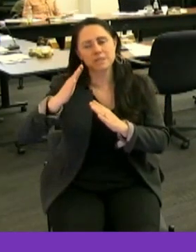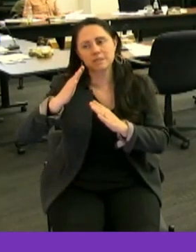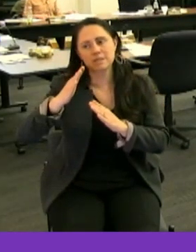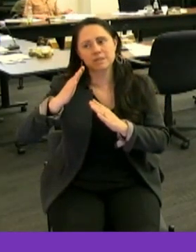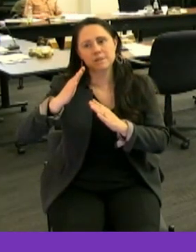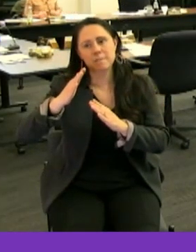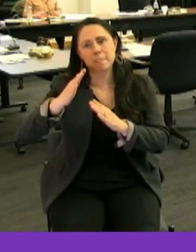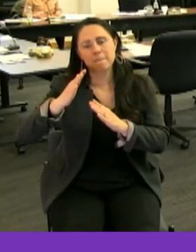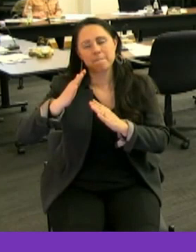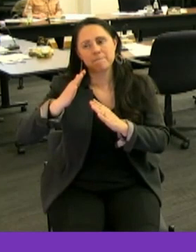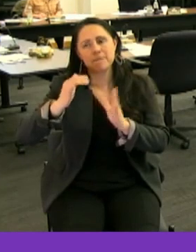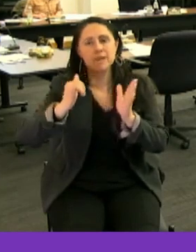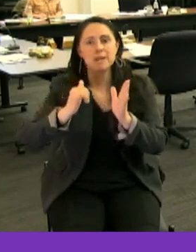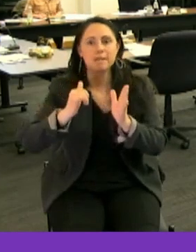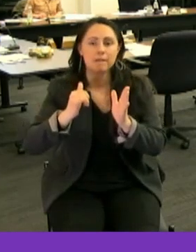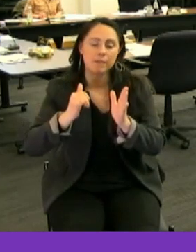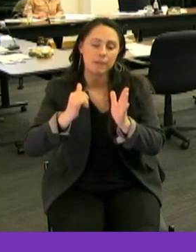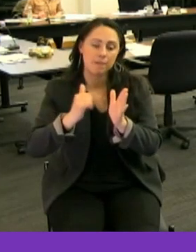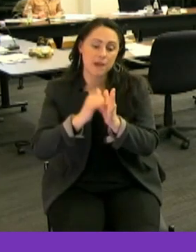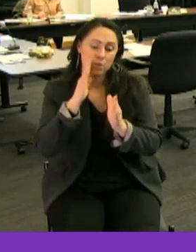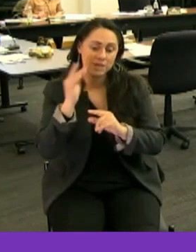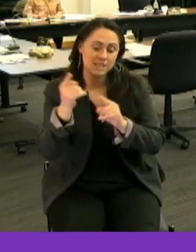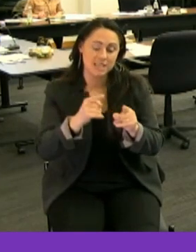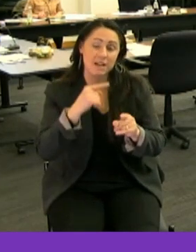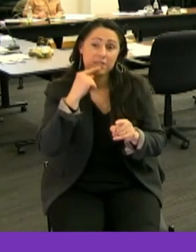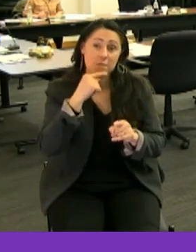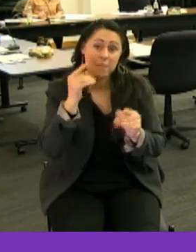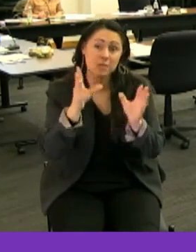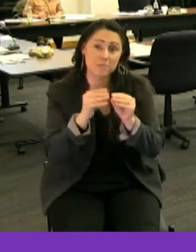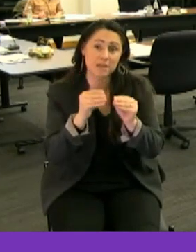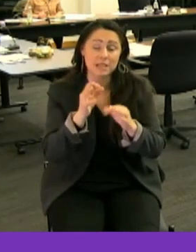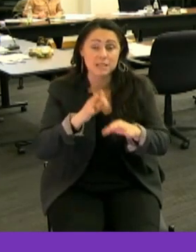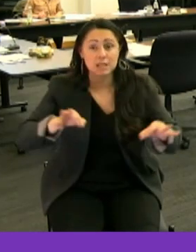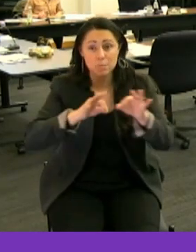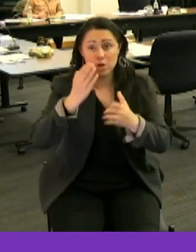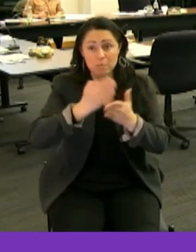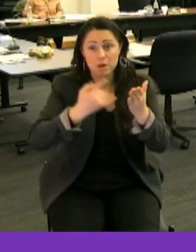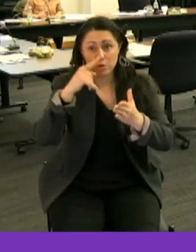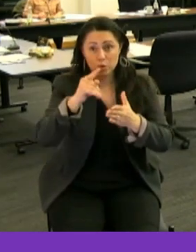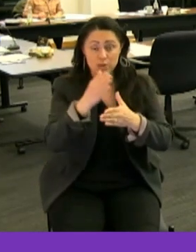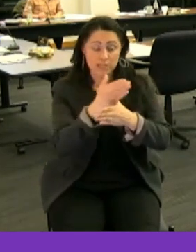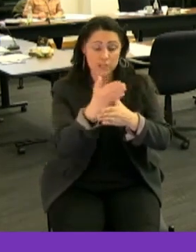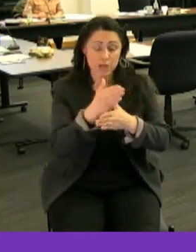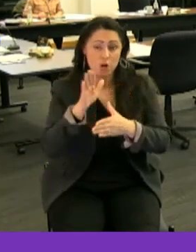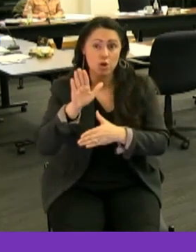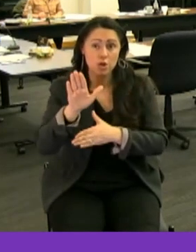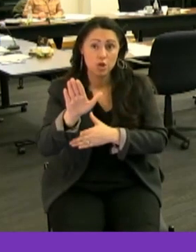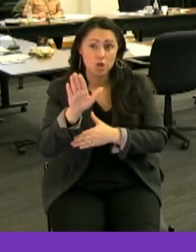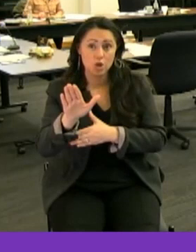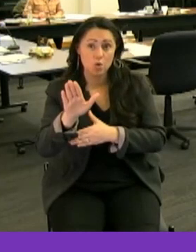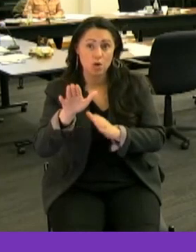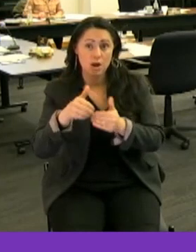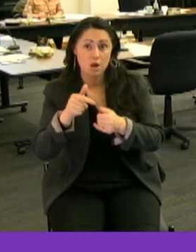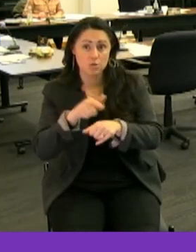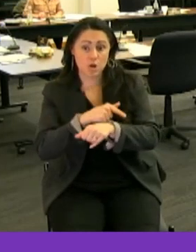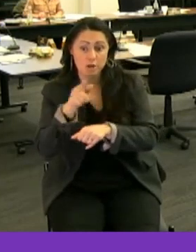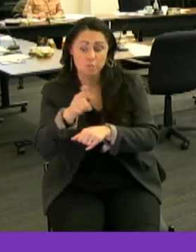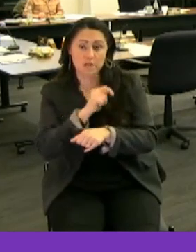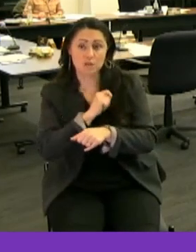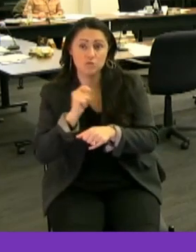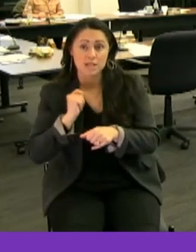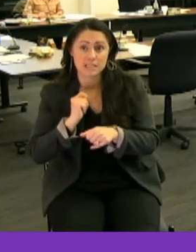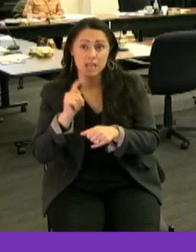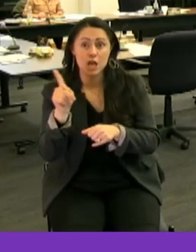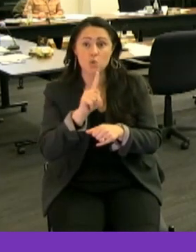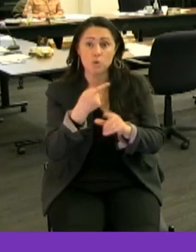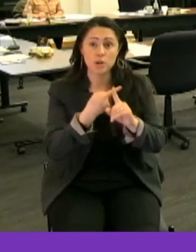we attend these public meetings. The important part is for you to share who you are, how long you've been a trustee,